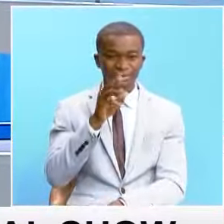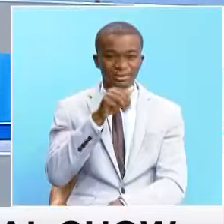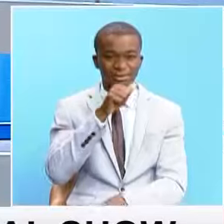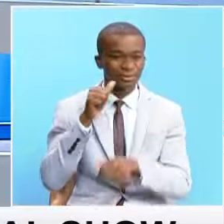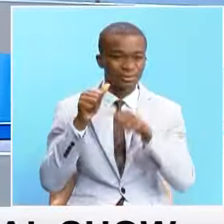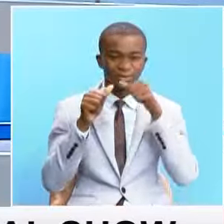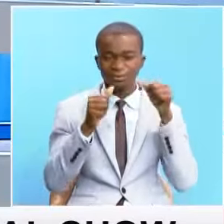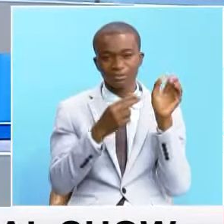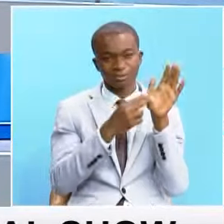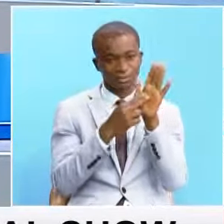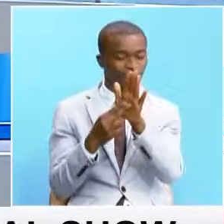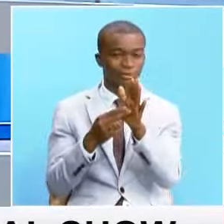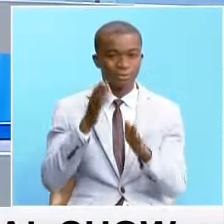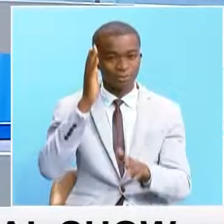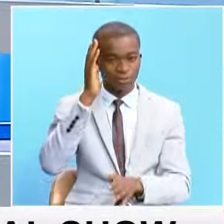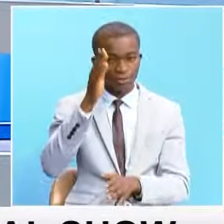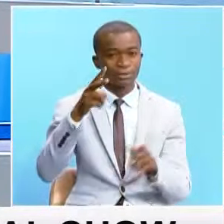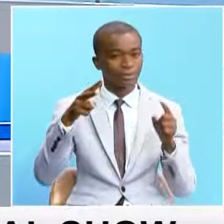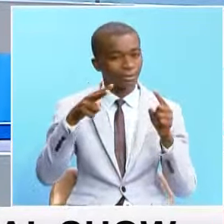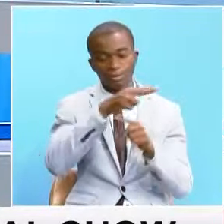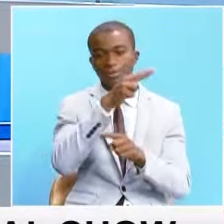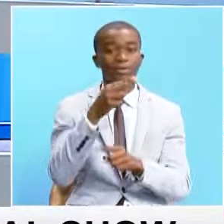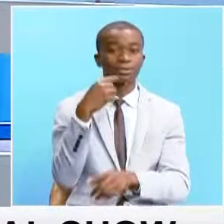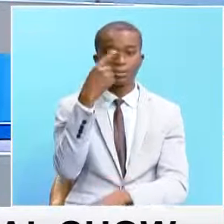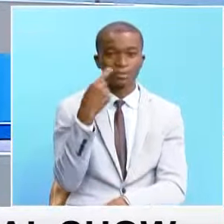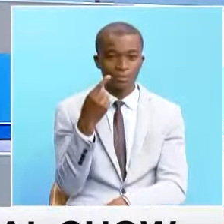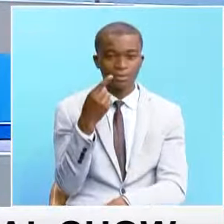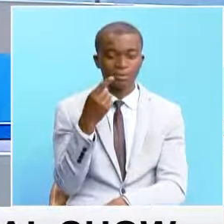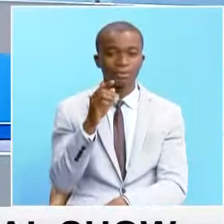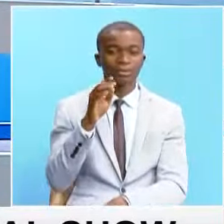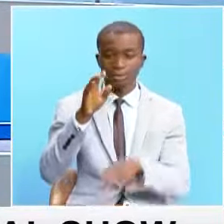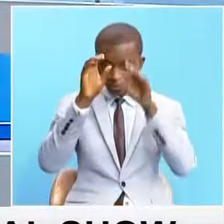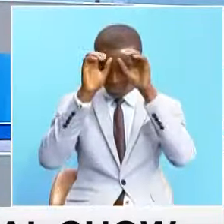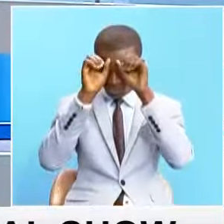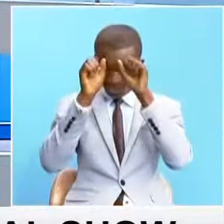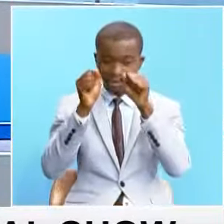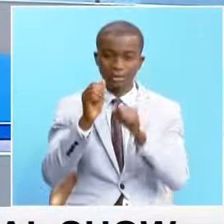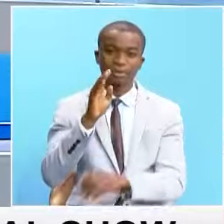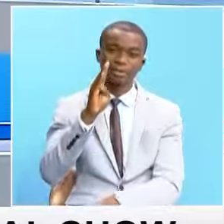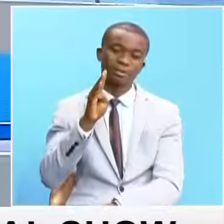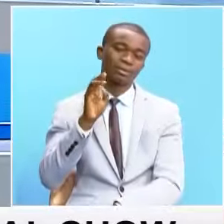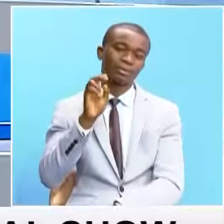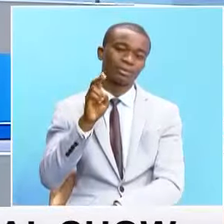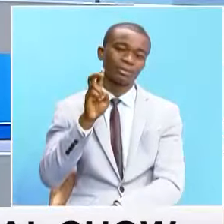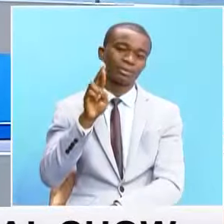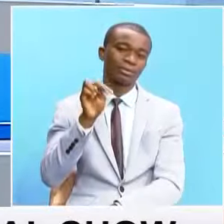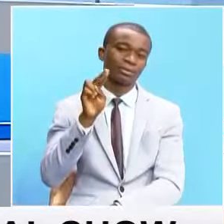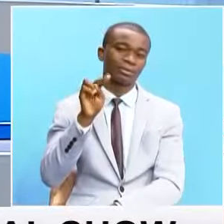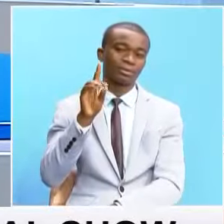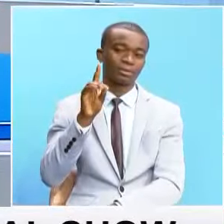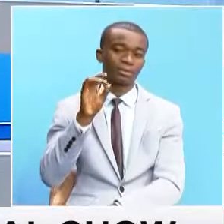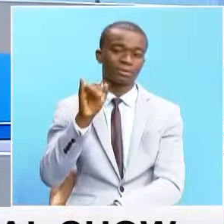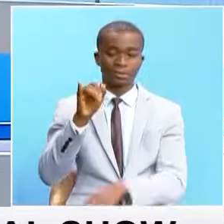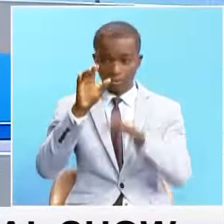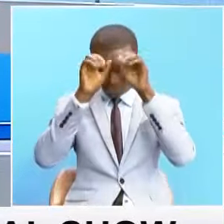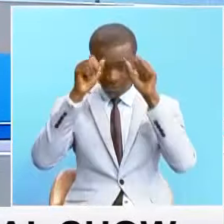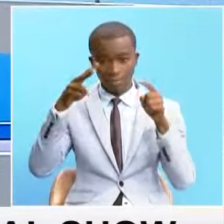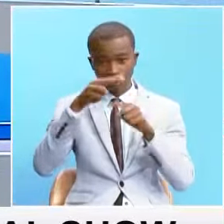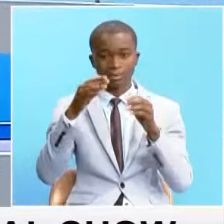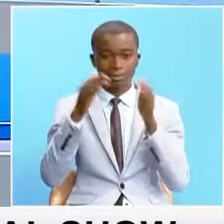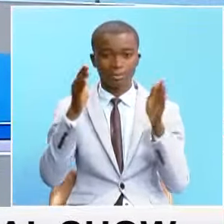Commercial Show will be officially opened by the President of Burundi, Evariste Ndayishimiye. Meanwhile,